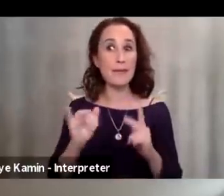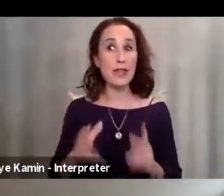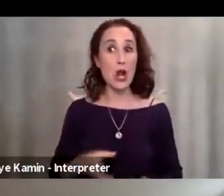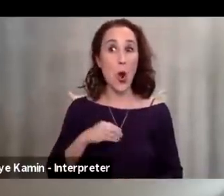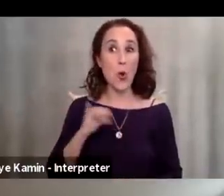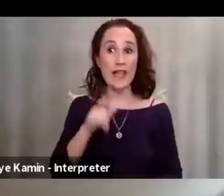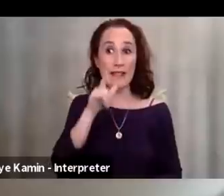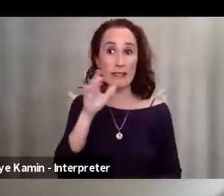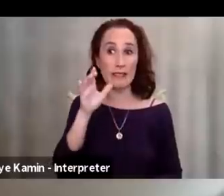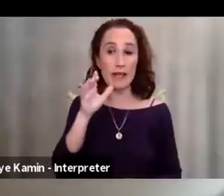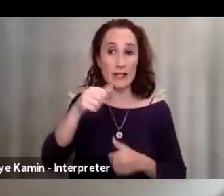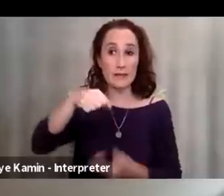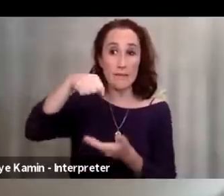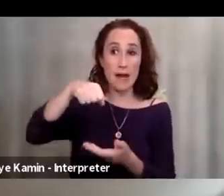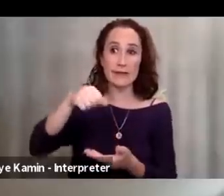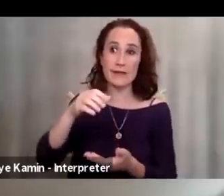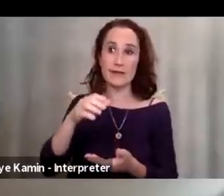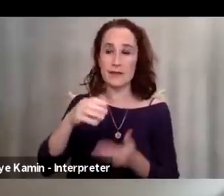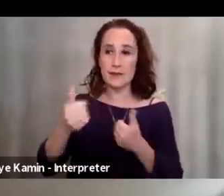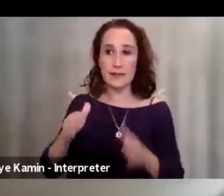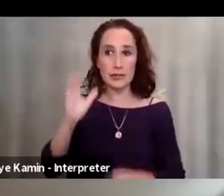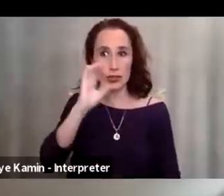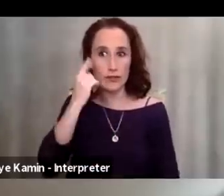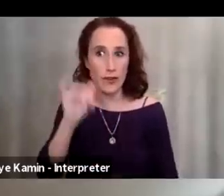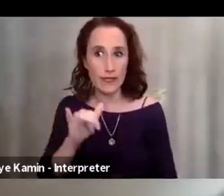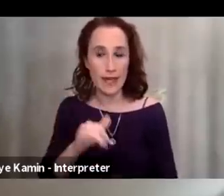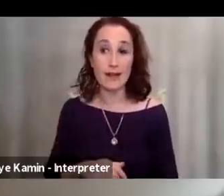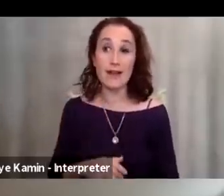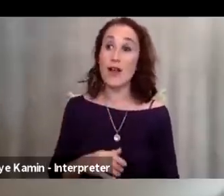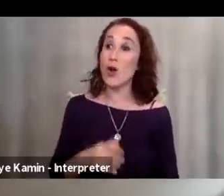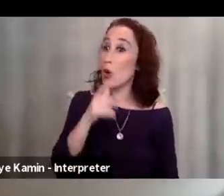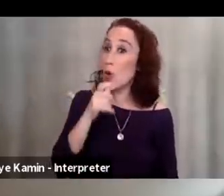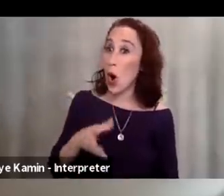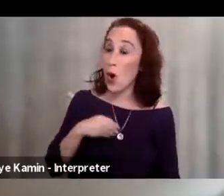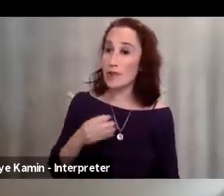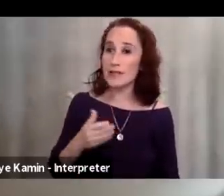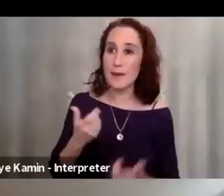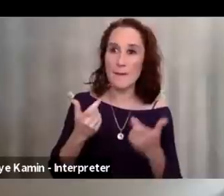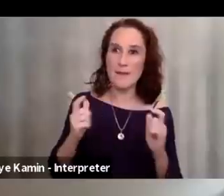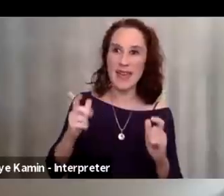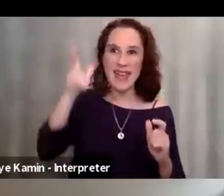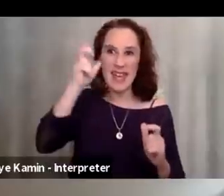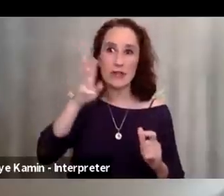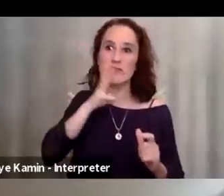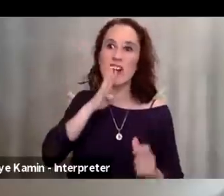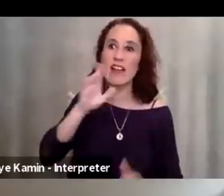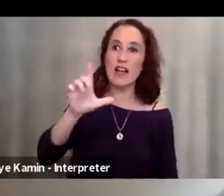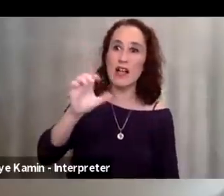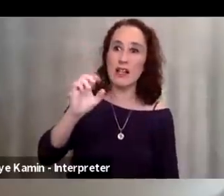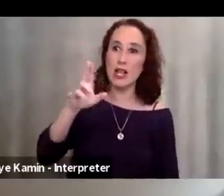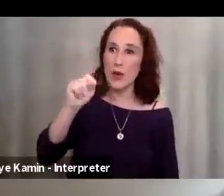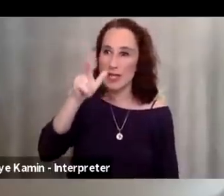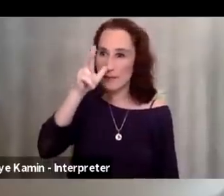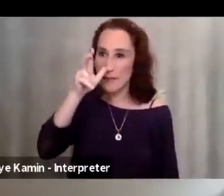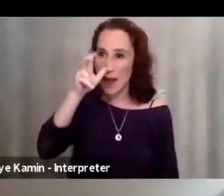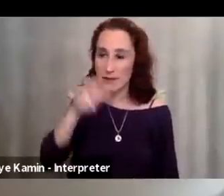come looking for it. And it's a group of giant, evil talking locusts who realize